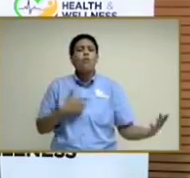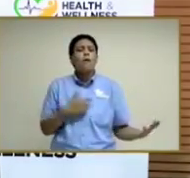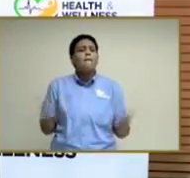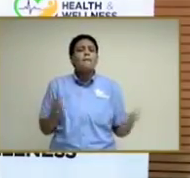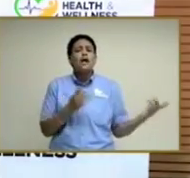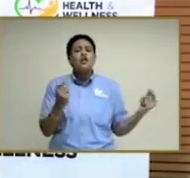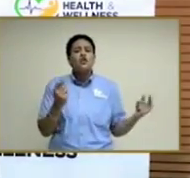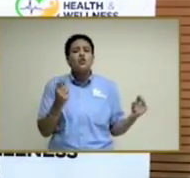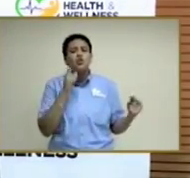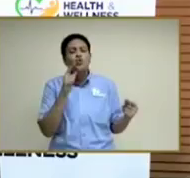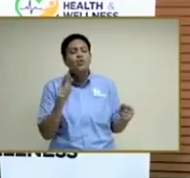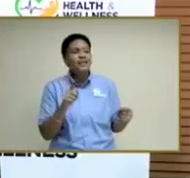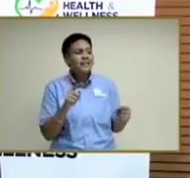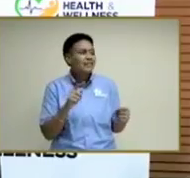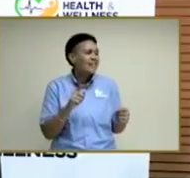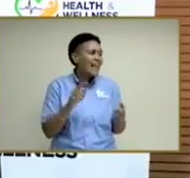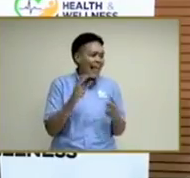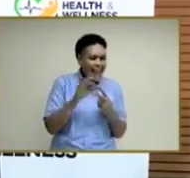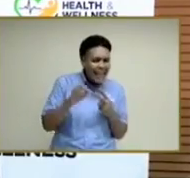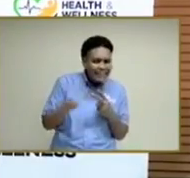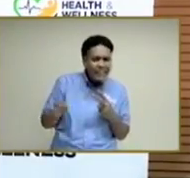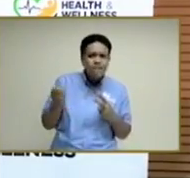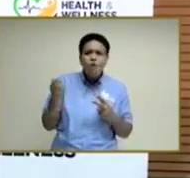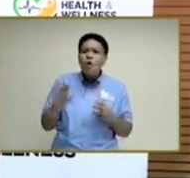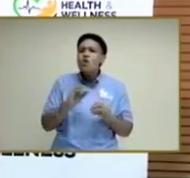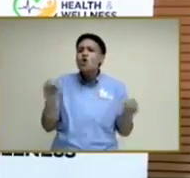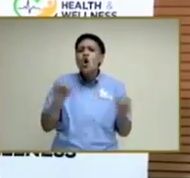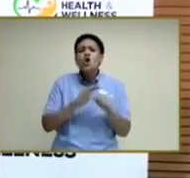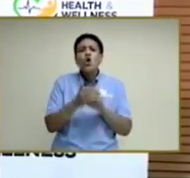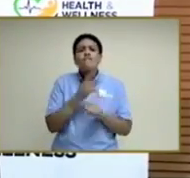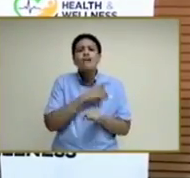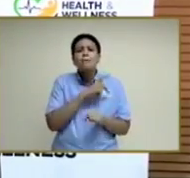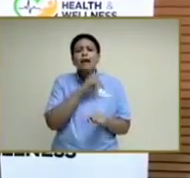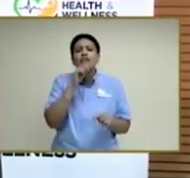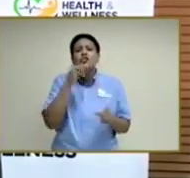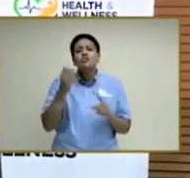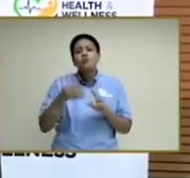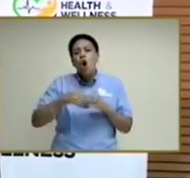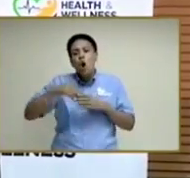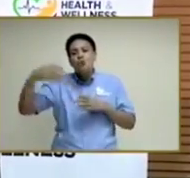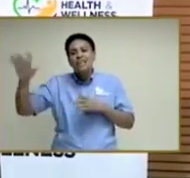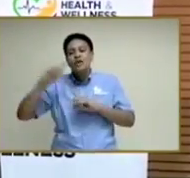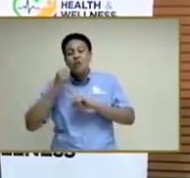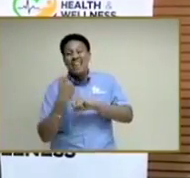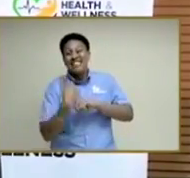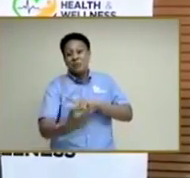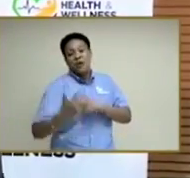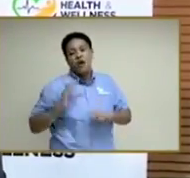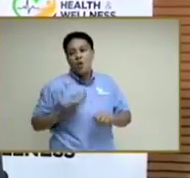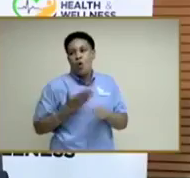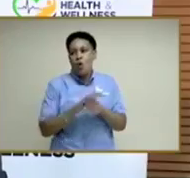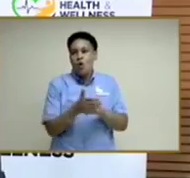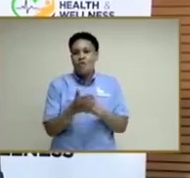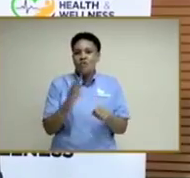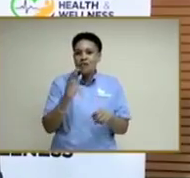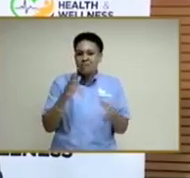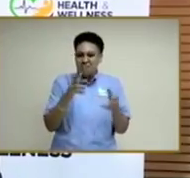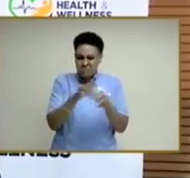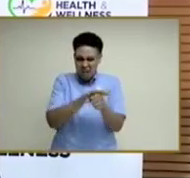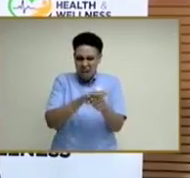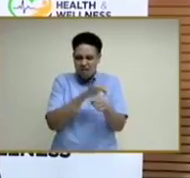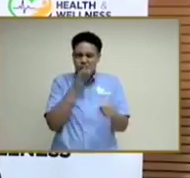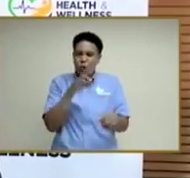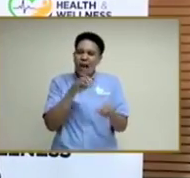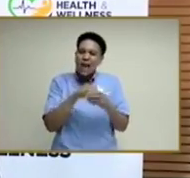to move elective or non-COVID patients out to expand our COVID wards. So the COVID ward can hold a maximum